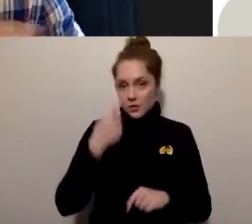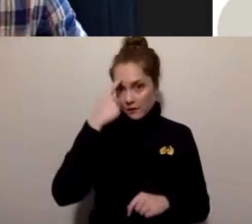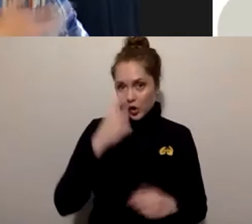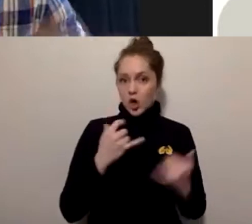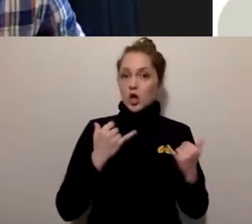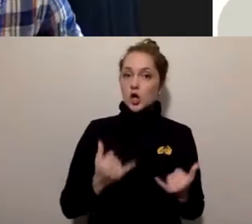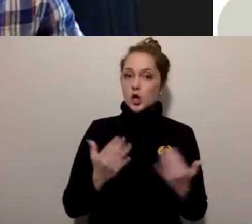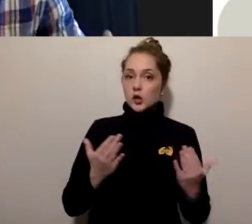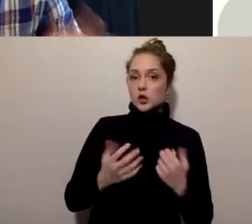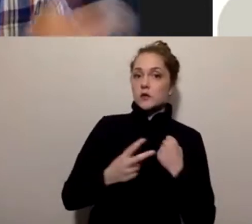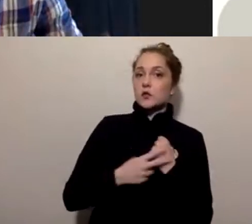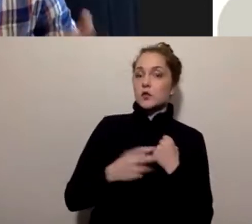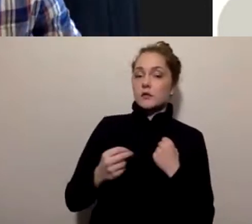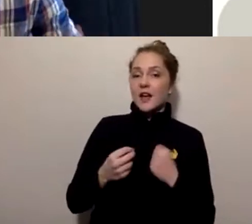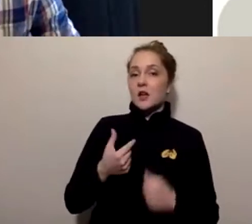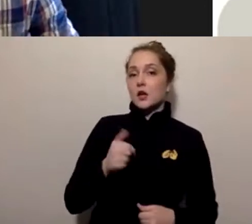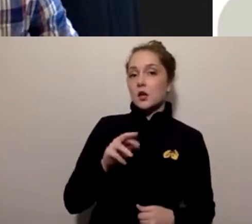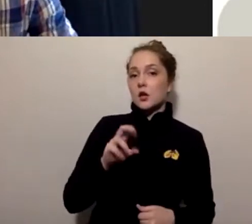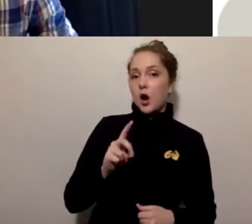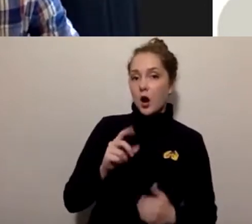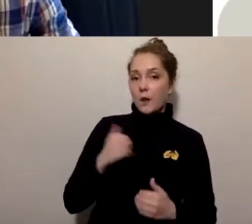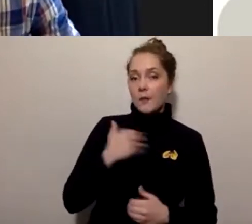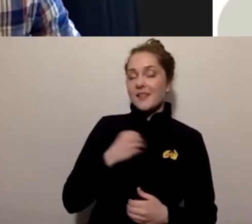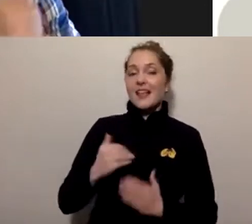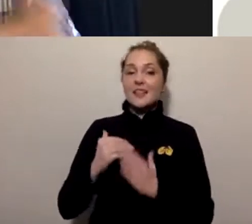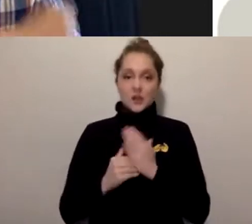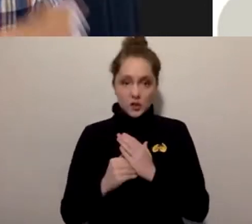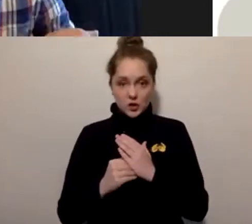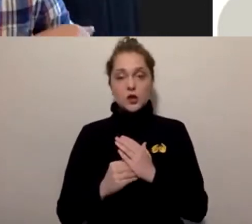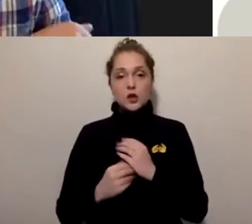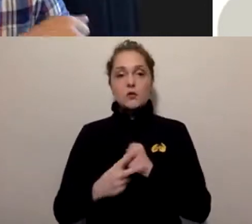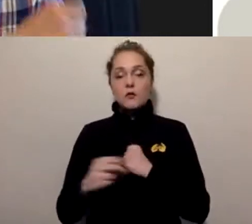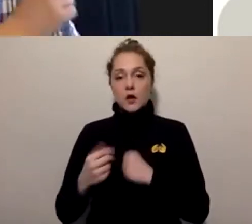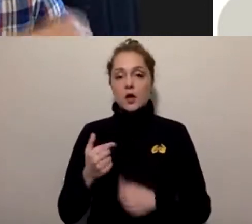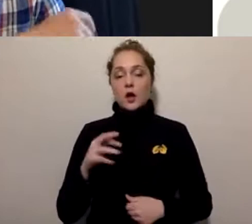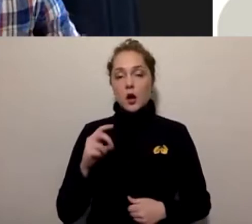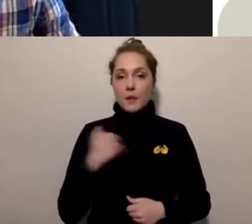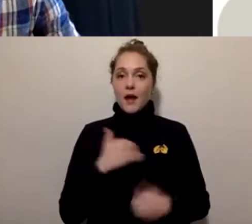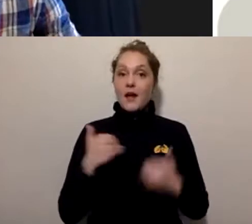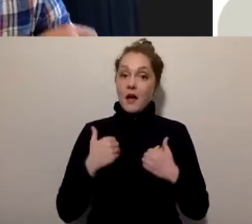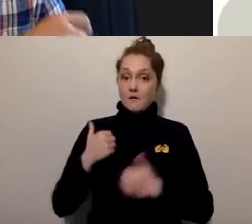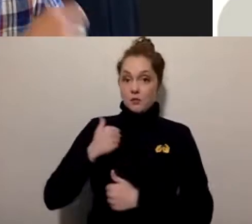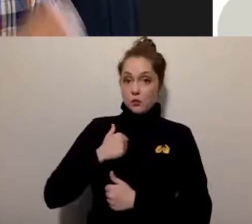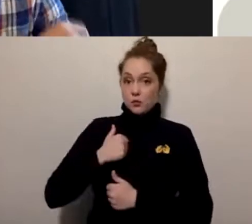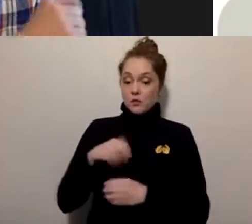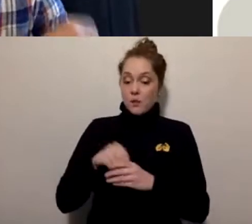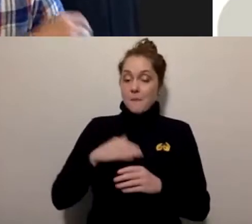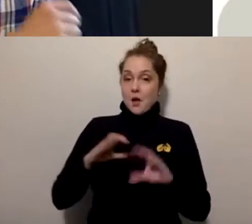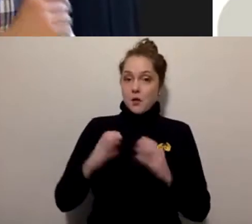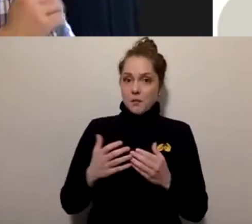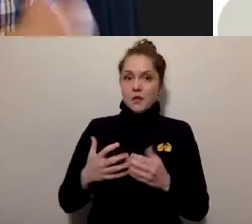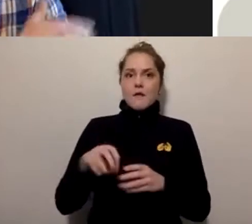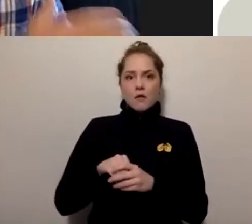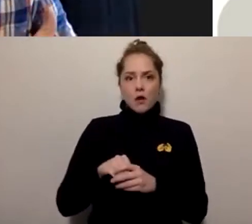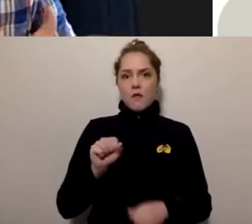serving reserve and guard members, enlisted reserve and guard members. I have soldiers in my platoon who have been in the Army